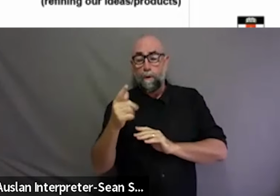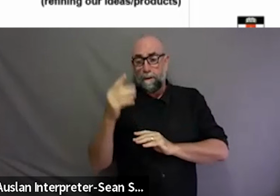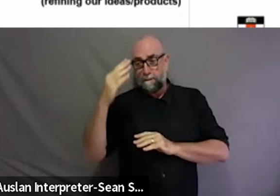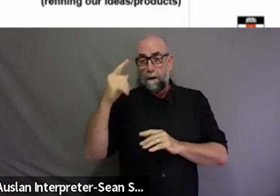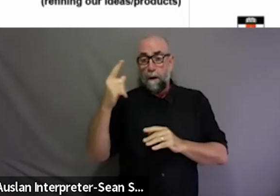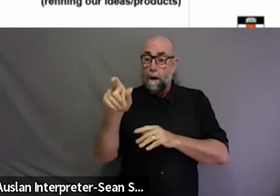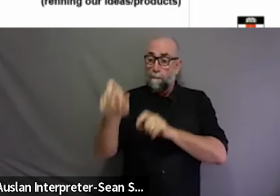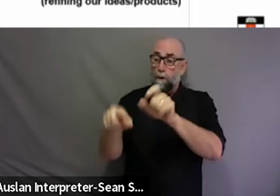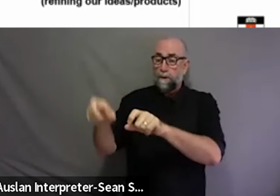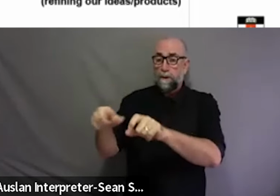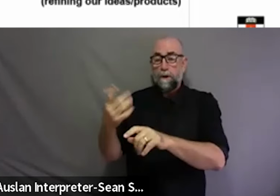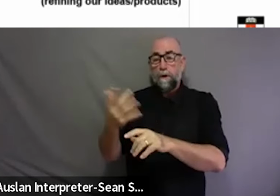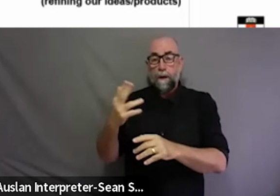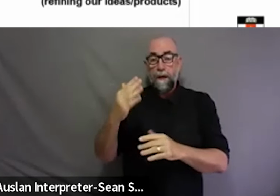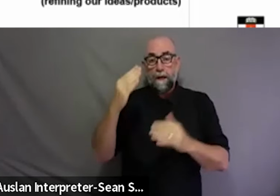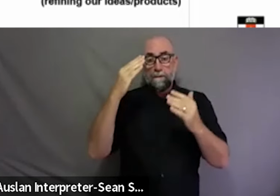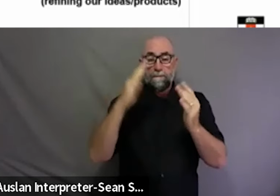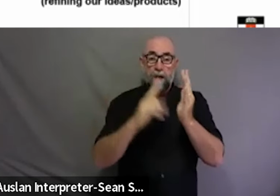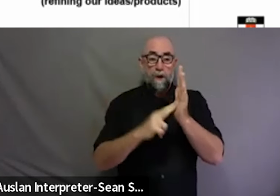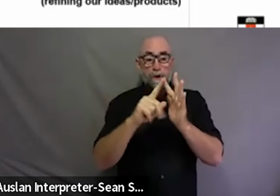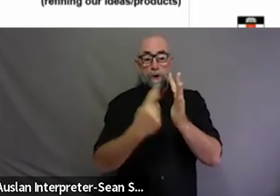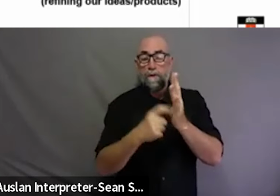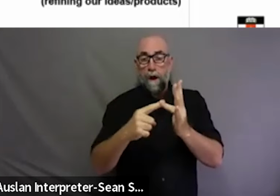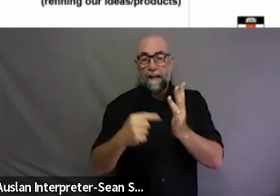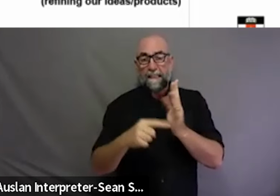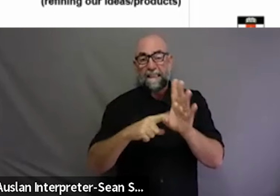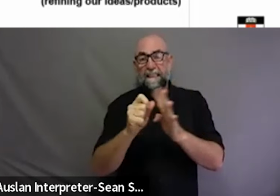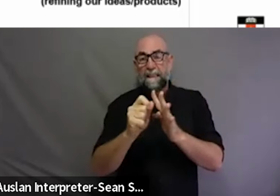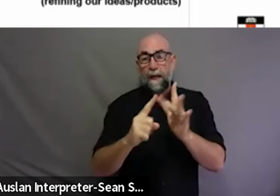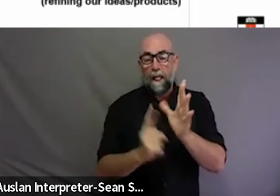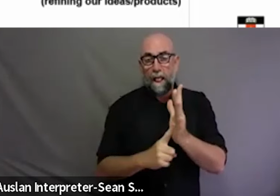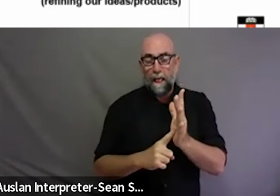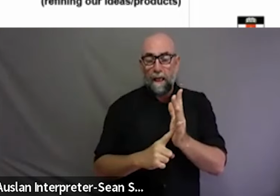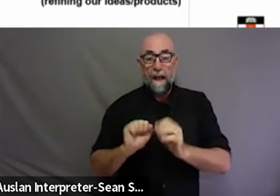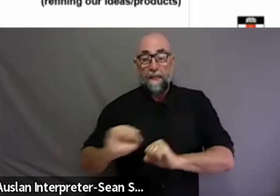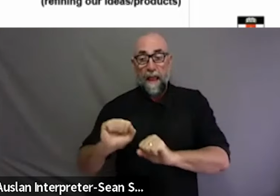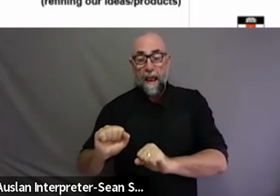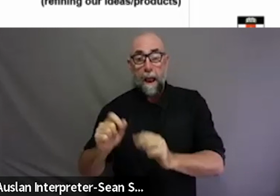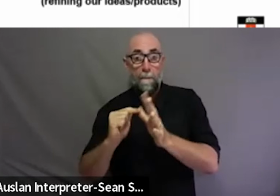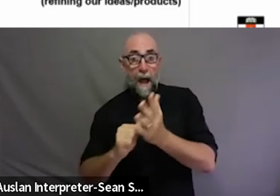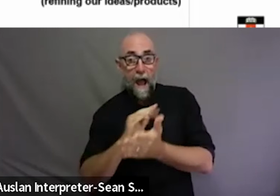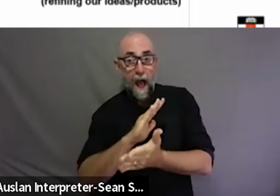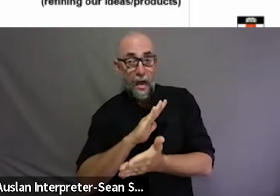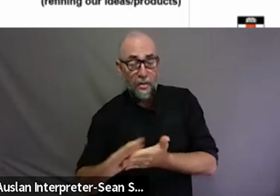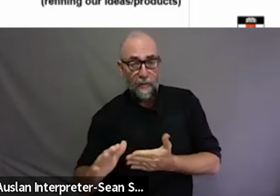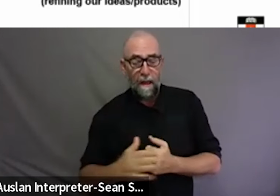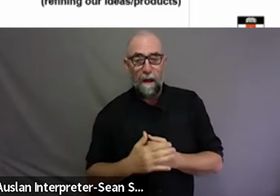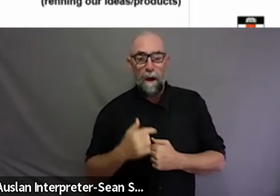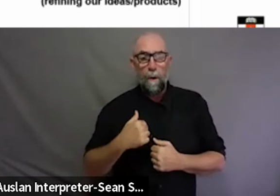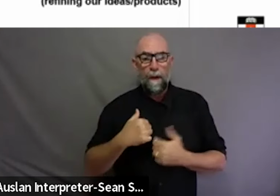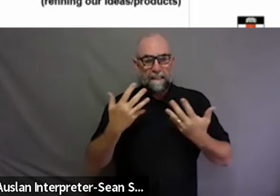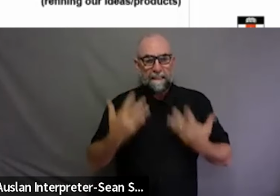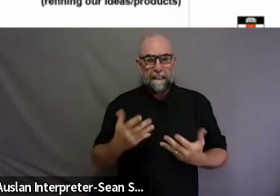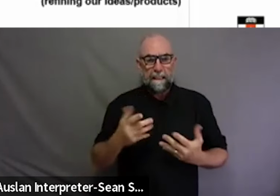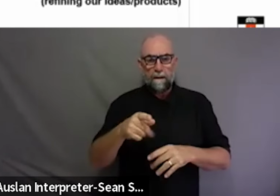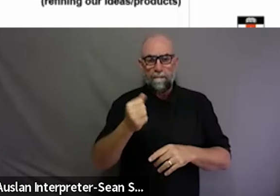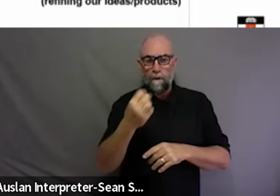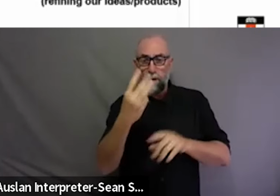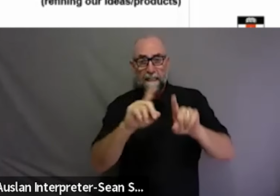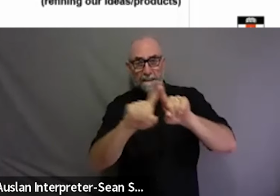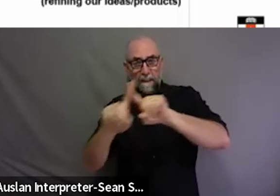participants, other perspectives that we hadn't necessarily considered came into view over the three workshops. And in doing